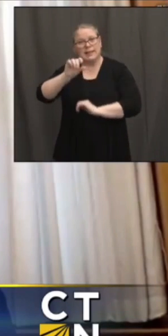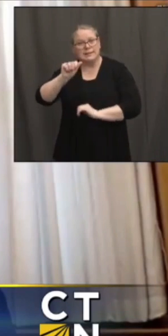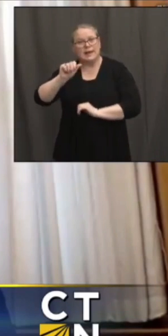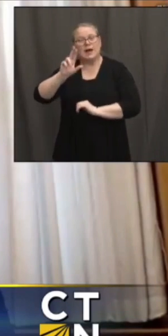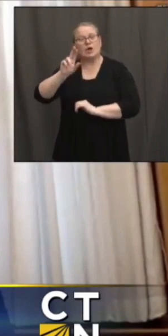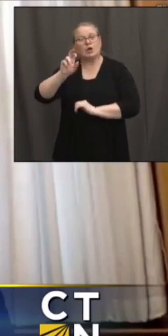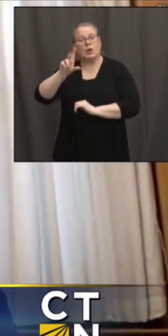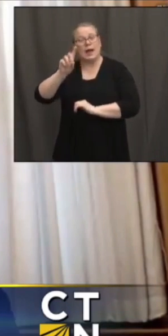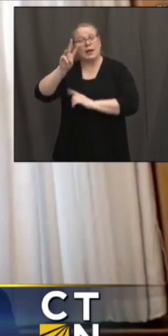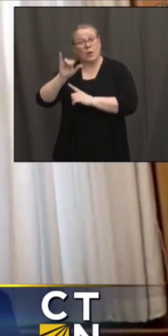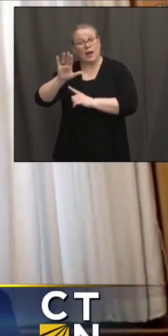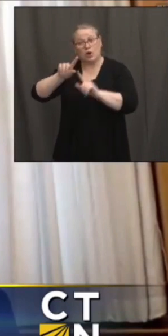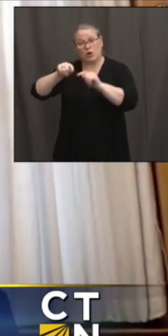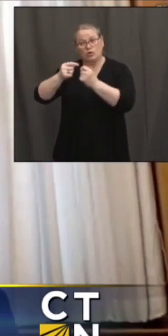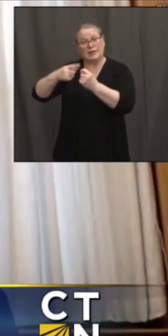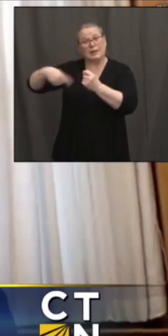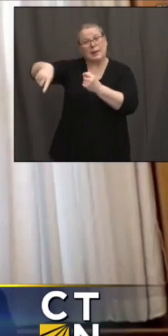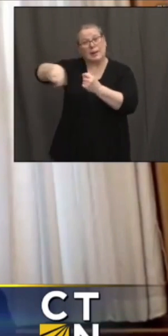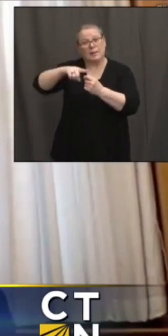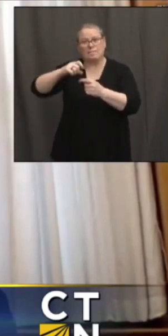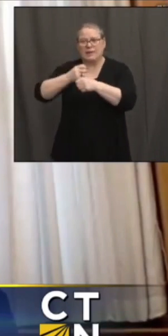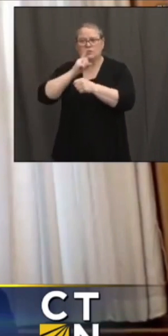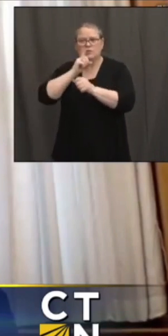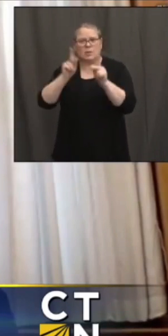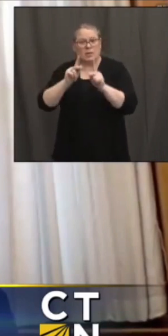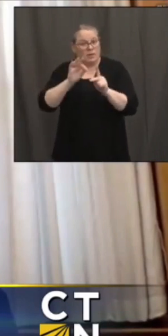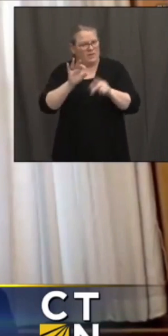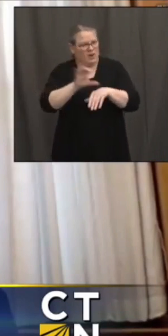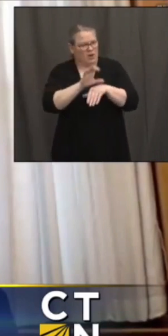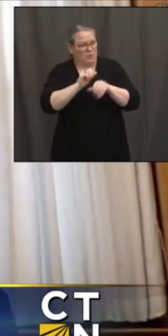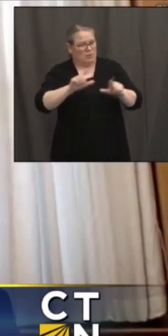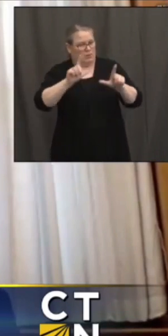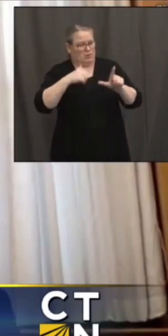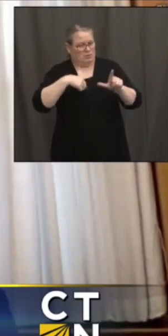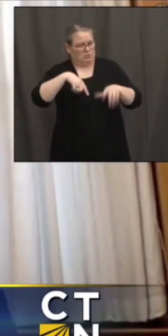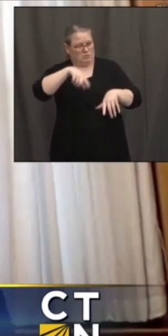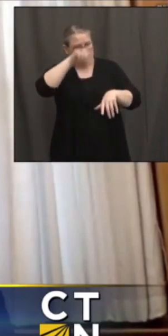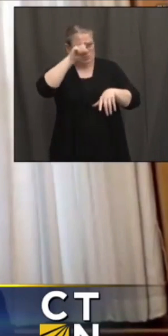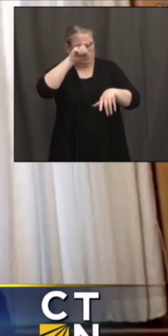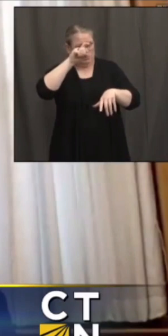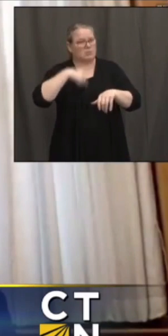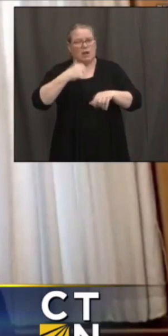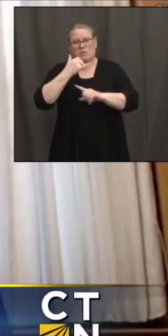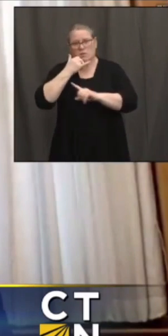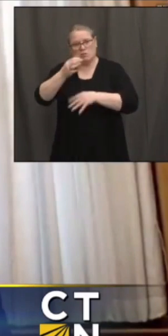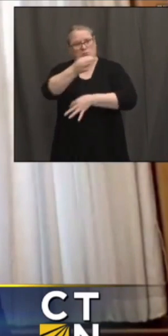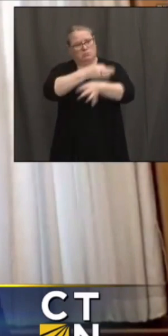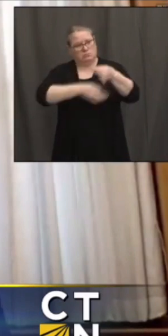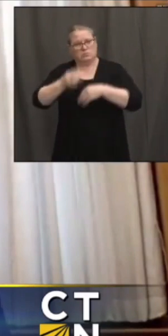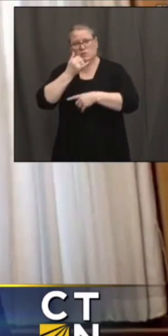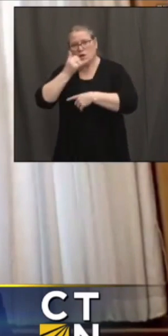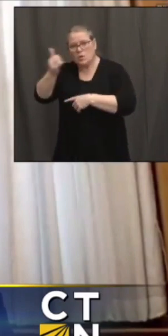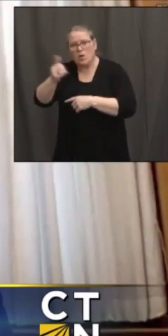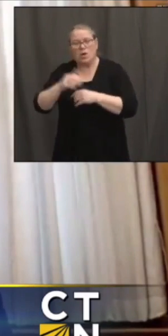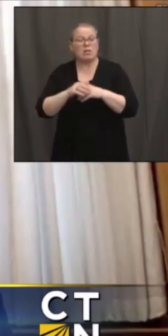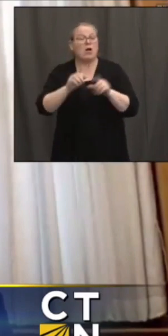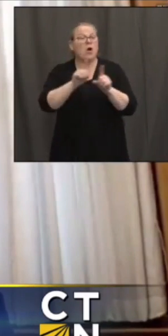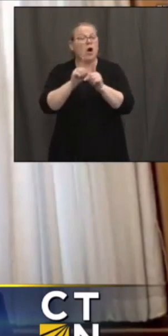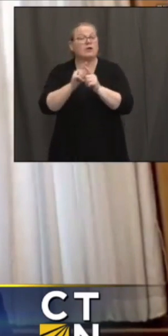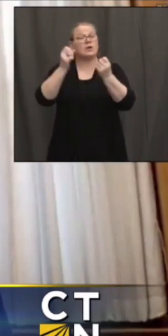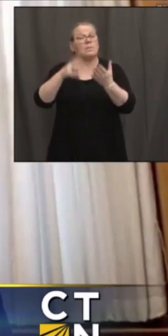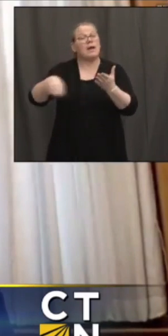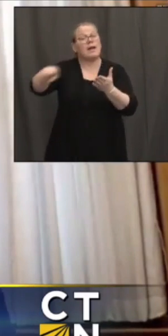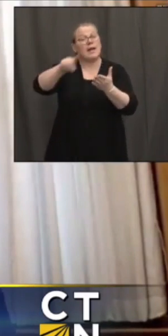people have a way to call on the phone. It's why we've embraced a number of our hospital systems who also set up their own phone lines and who've been